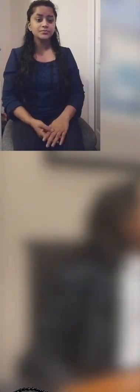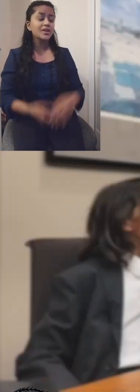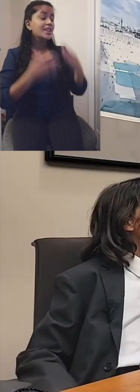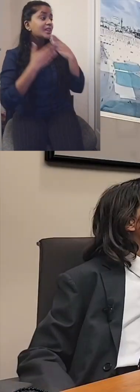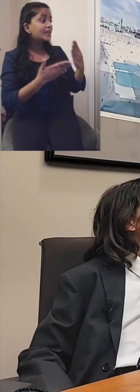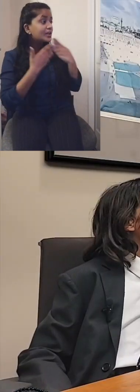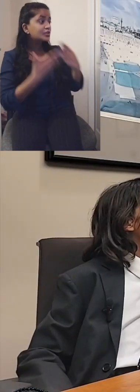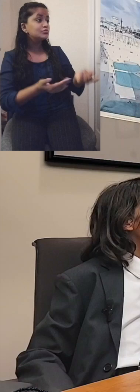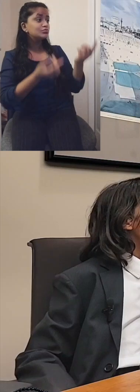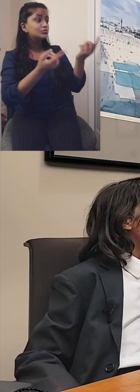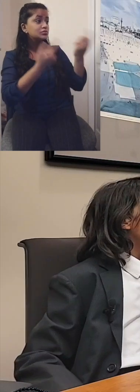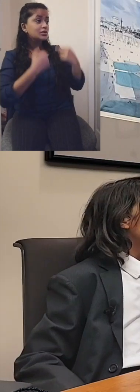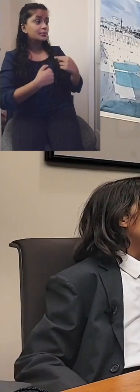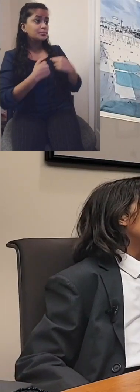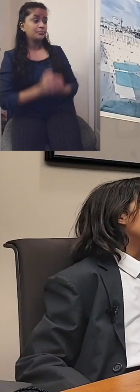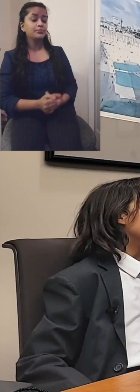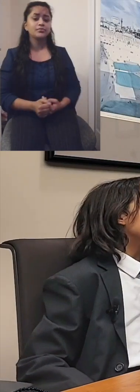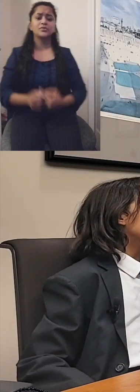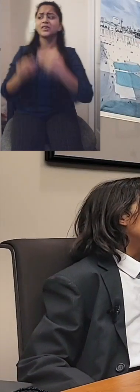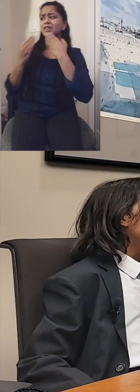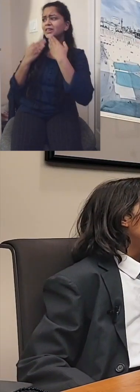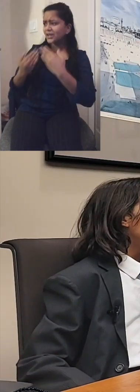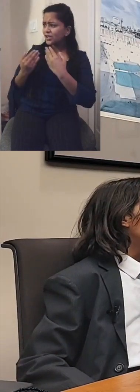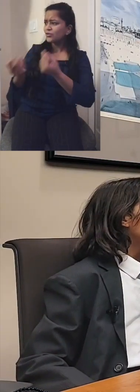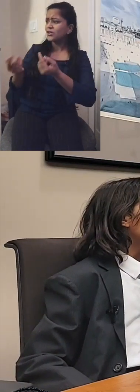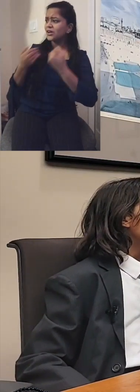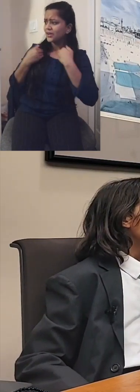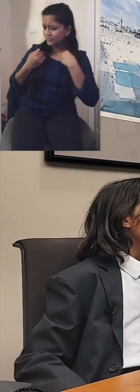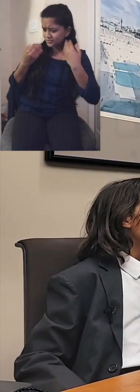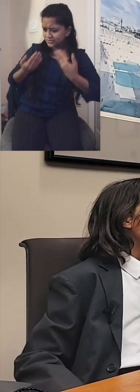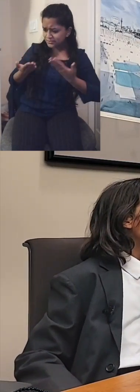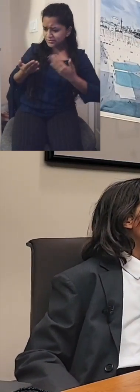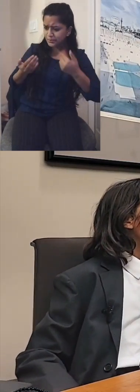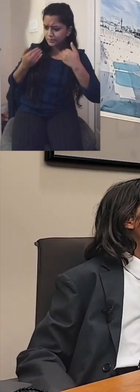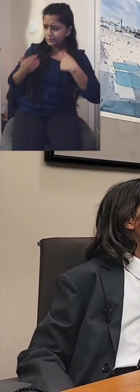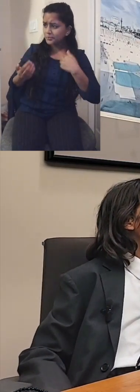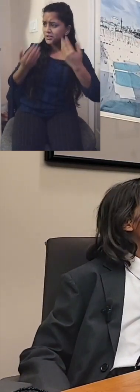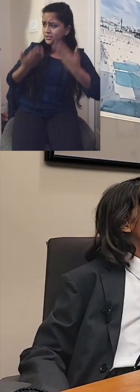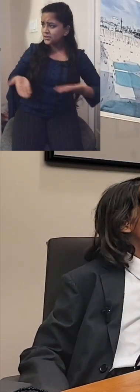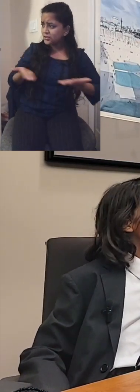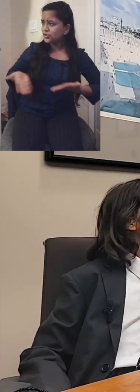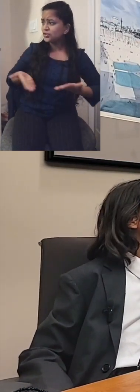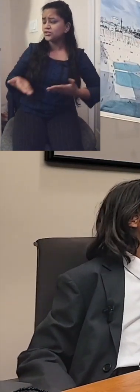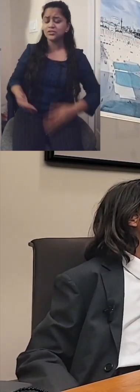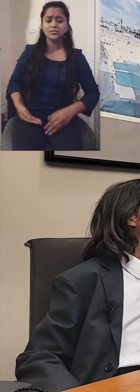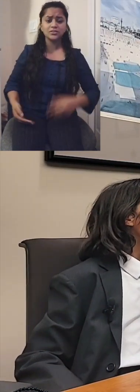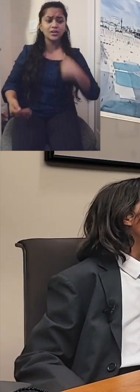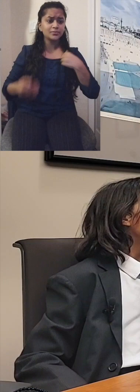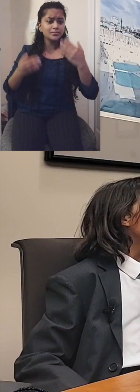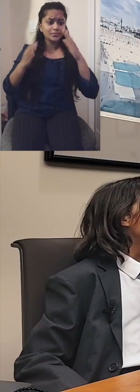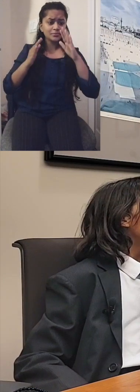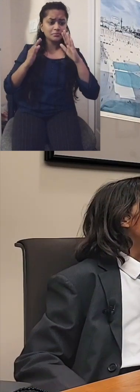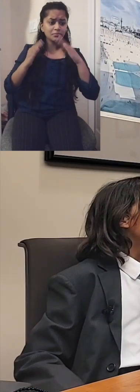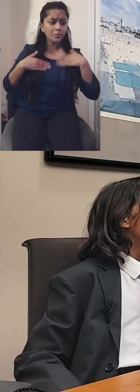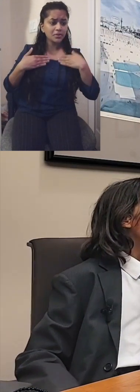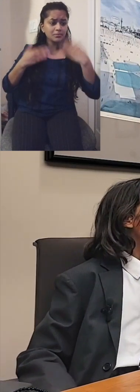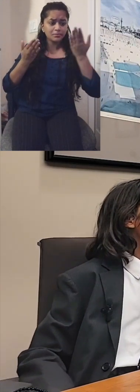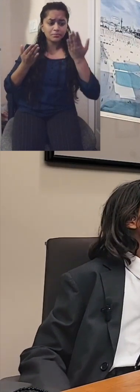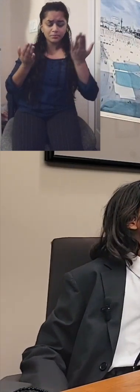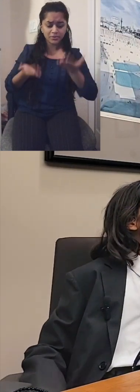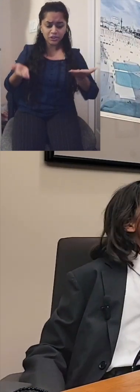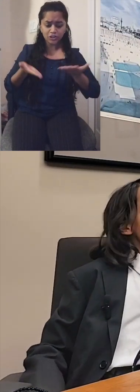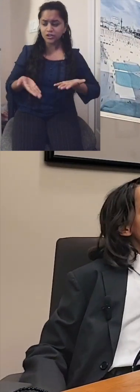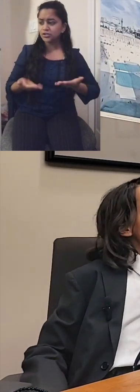Your Excellency, thank you so much for joining the feeding zone. Thank you so much for having me on your show, Phoenix. It's great to be